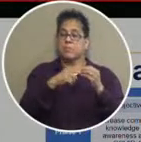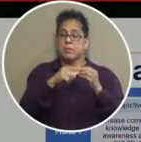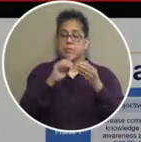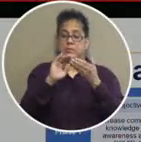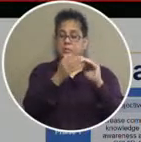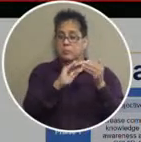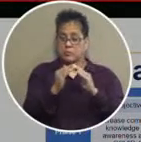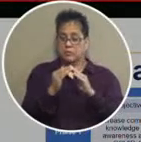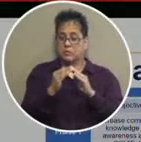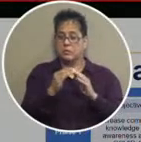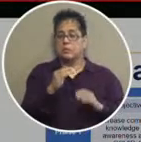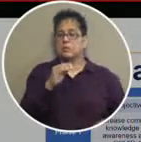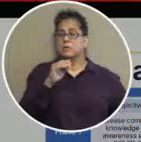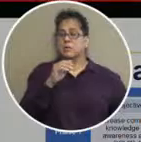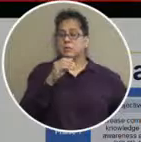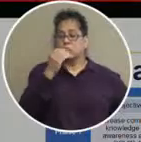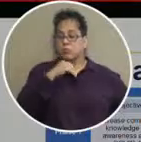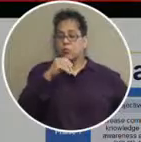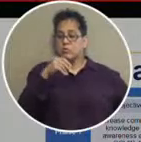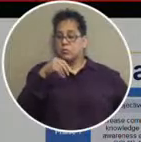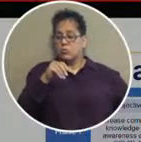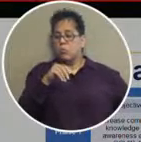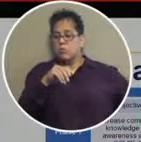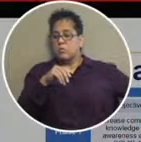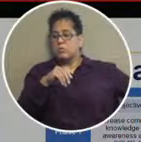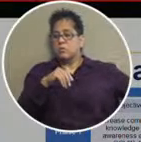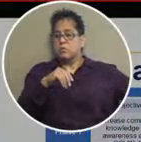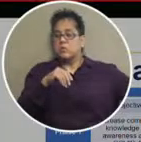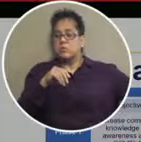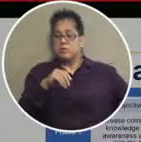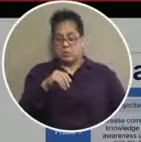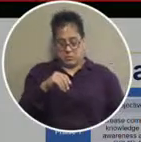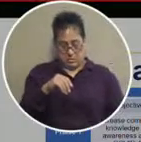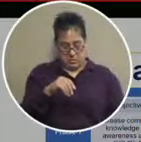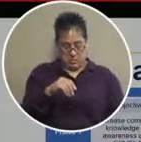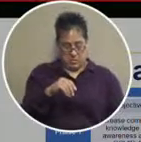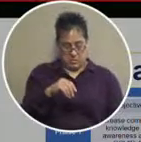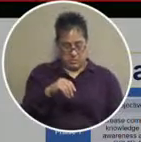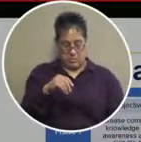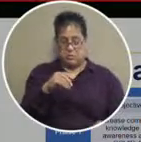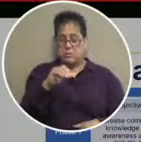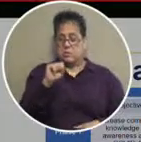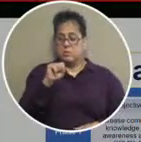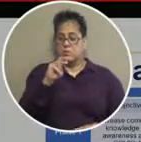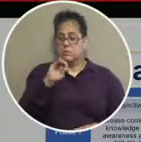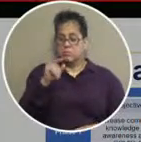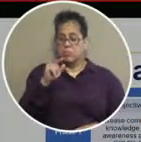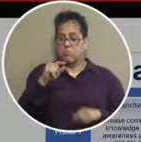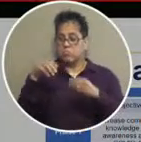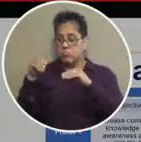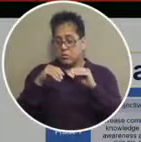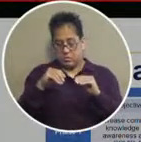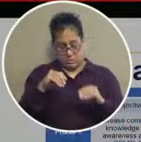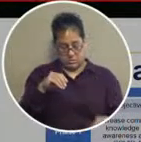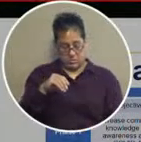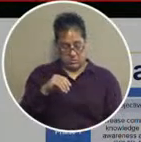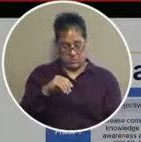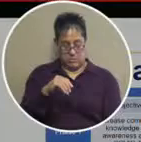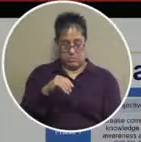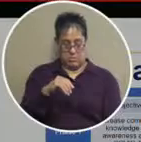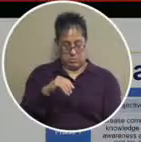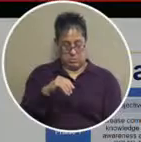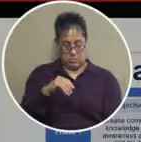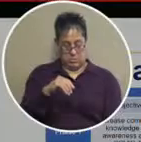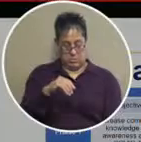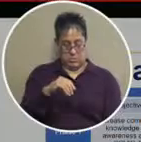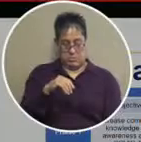the community in terms of grocery stores and other small markets as we were starting to implement mask requirements.